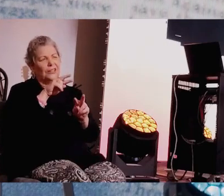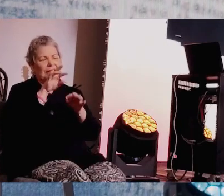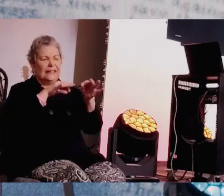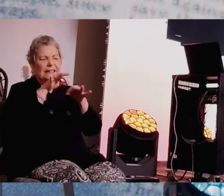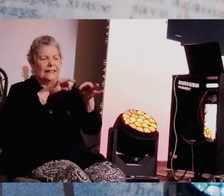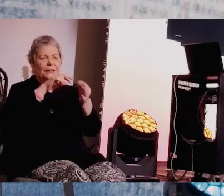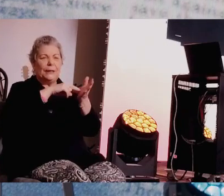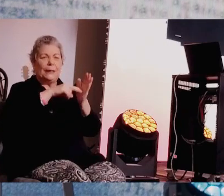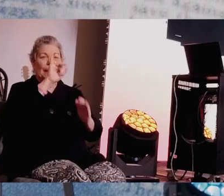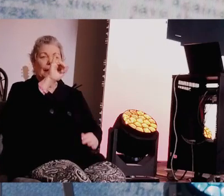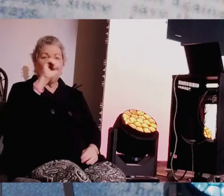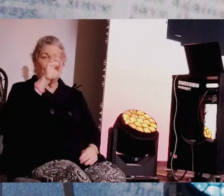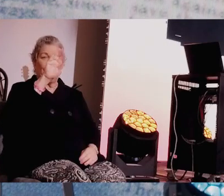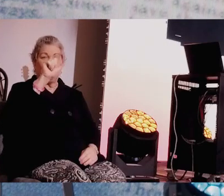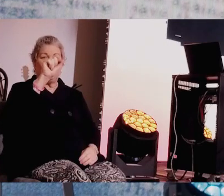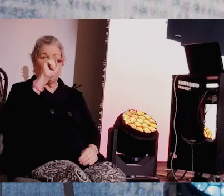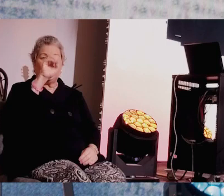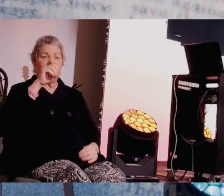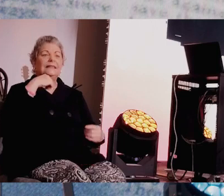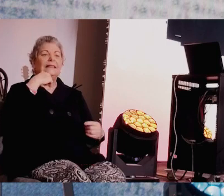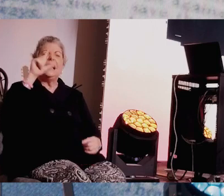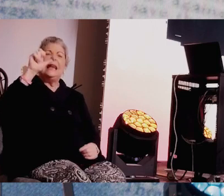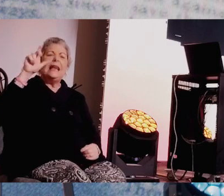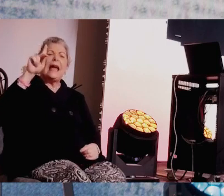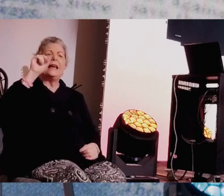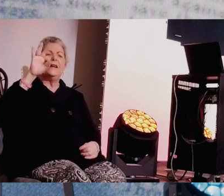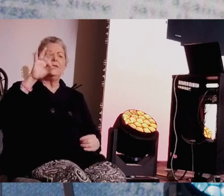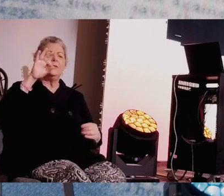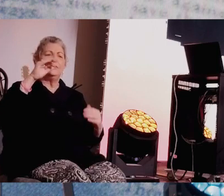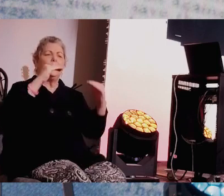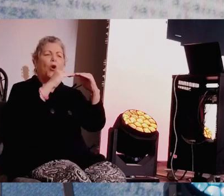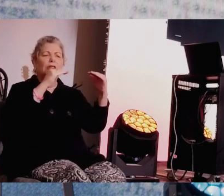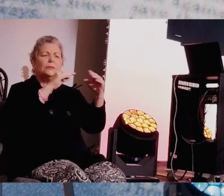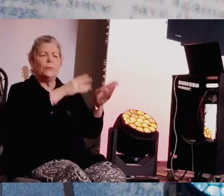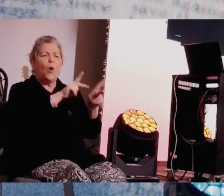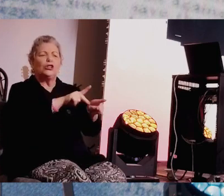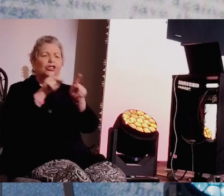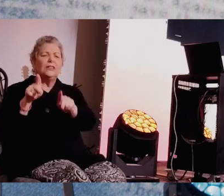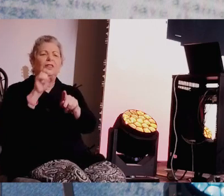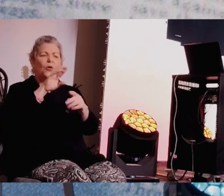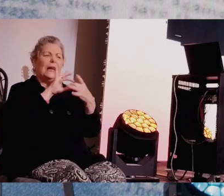definition of imbalance, it says lack of proportion or relation between corresponding things,